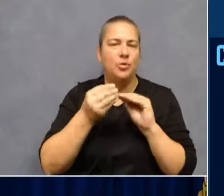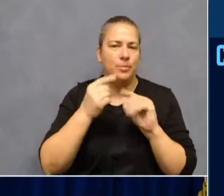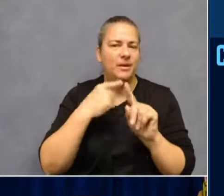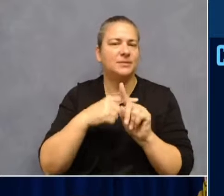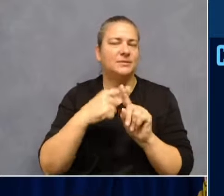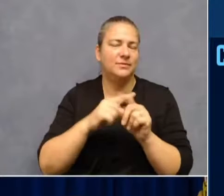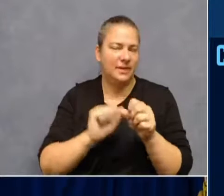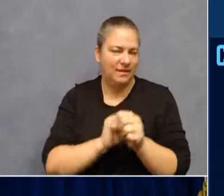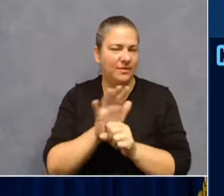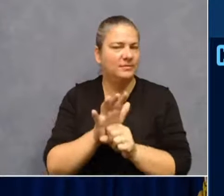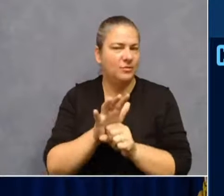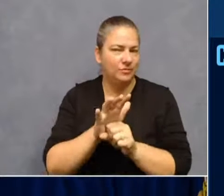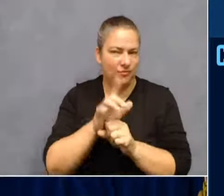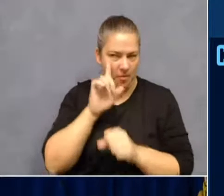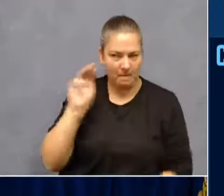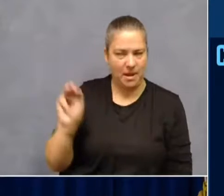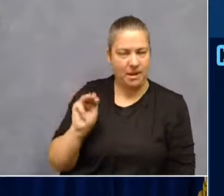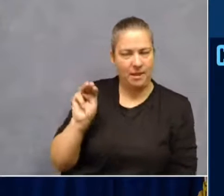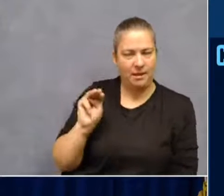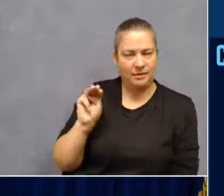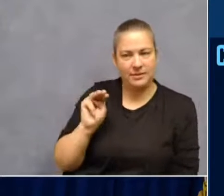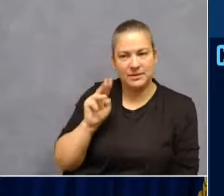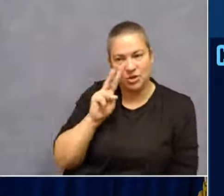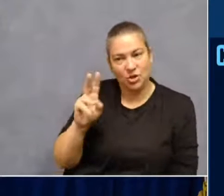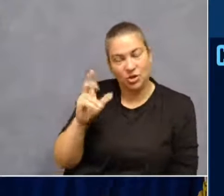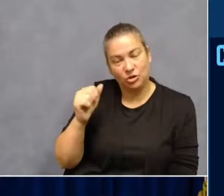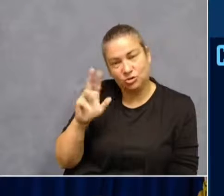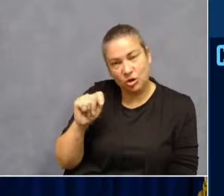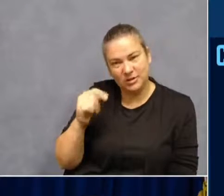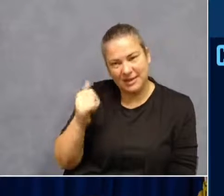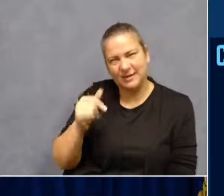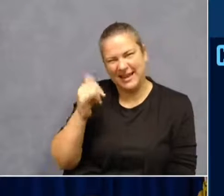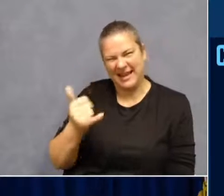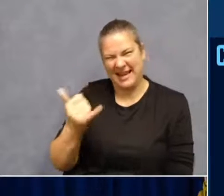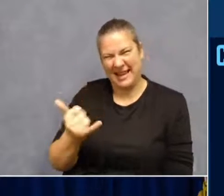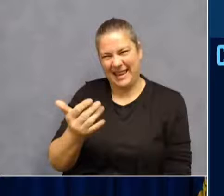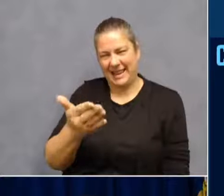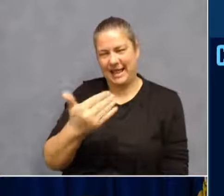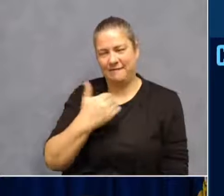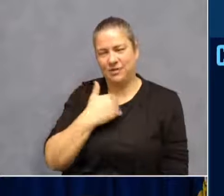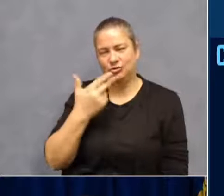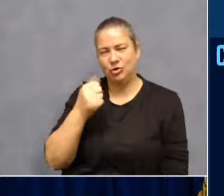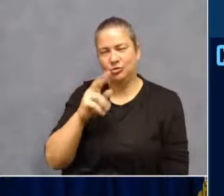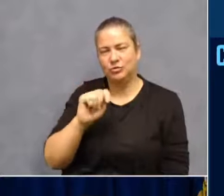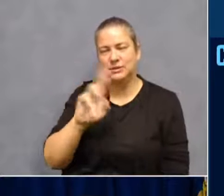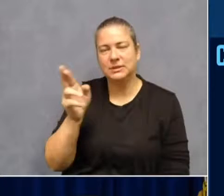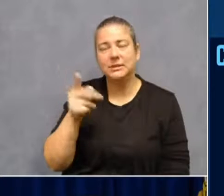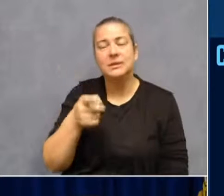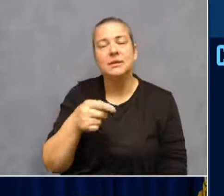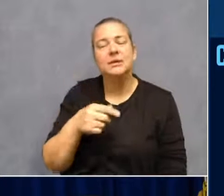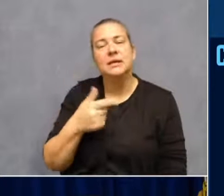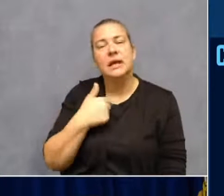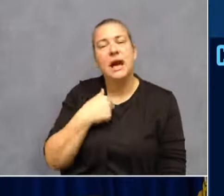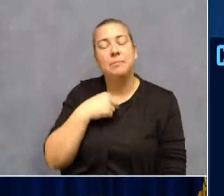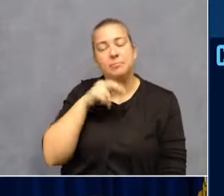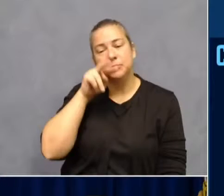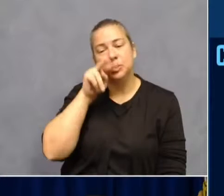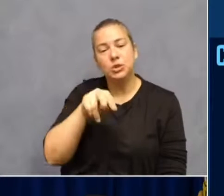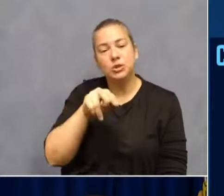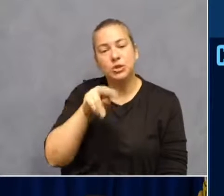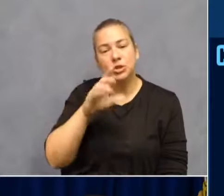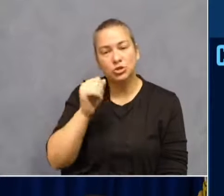And here, they've got the chart up now. Look, where we are is, and I'm looking down at it, in the midst of our